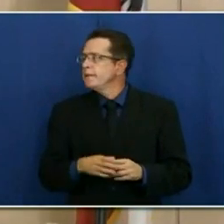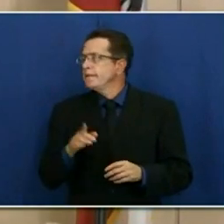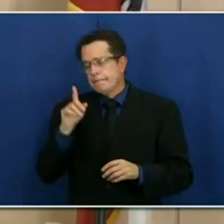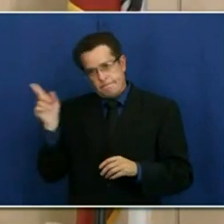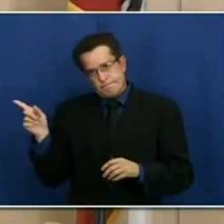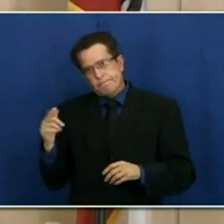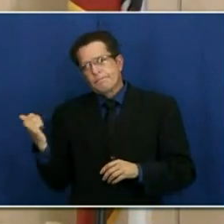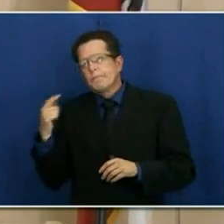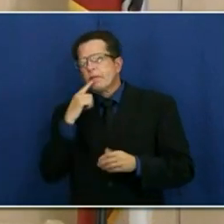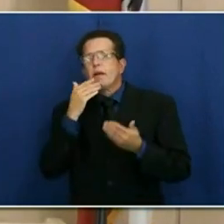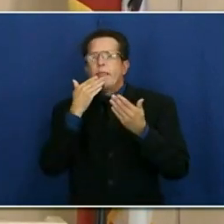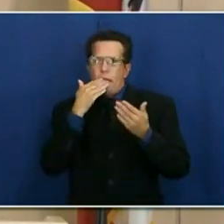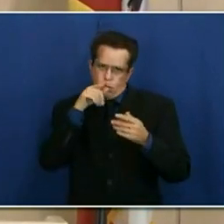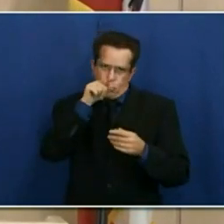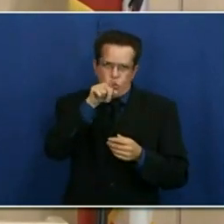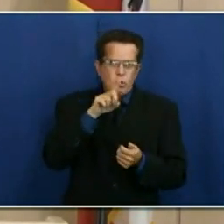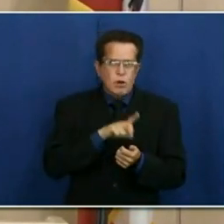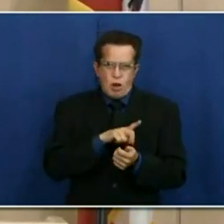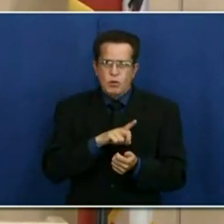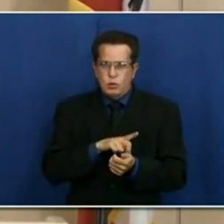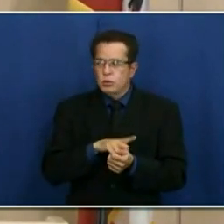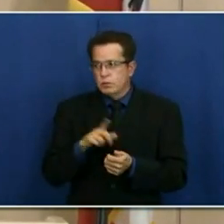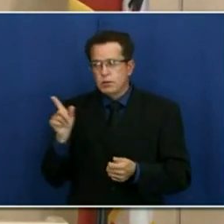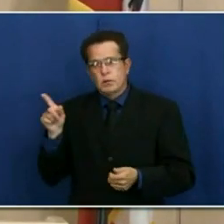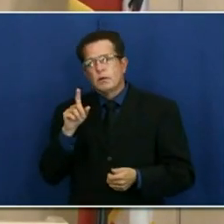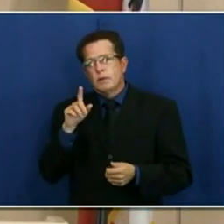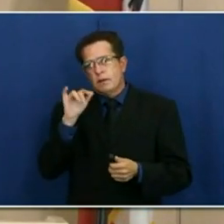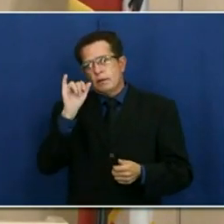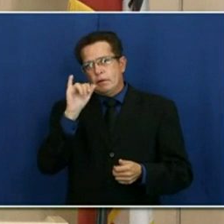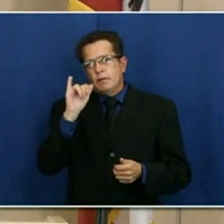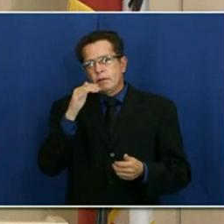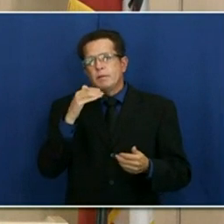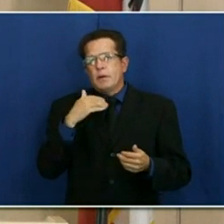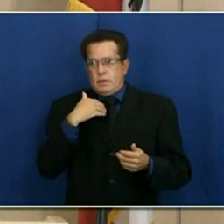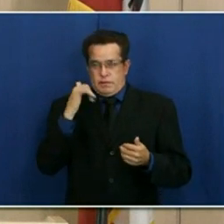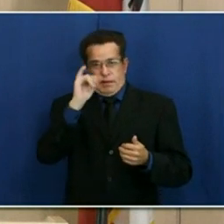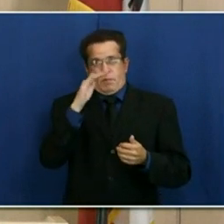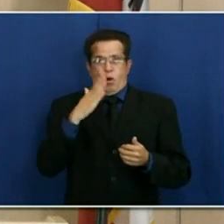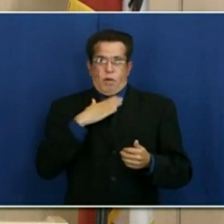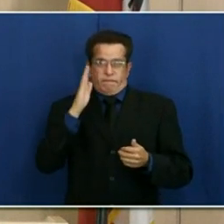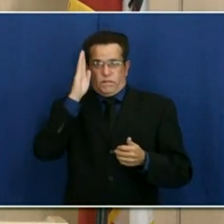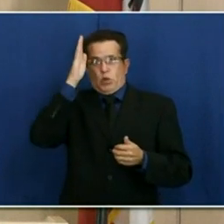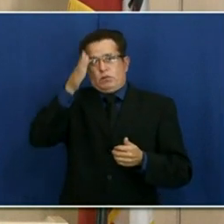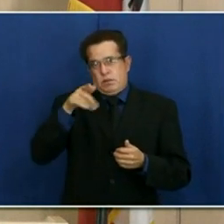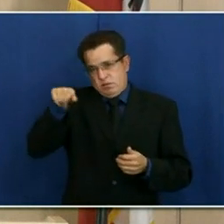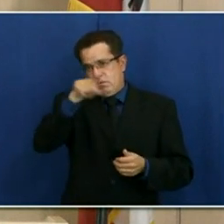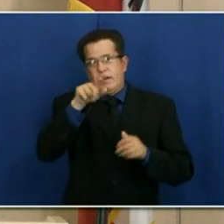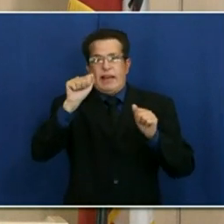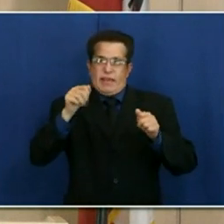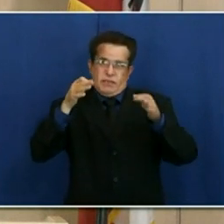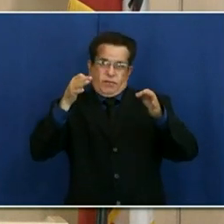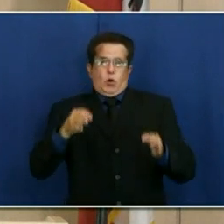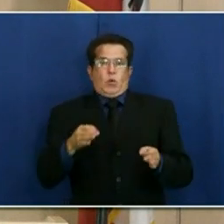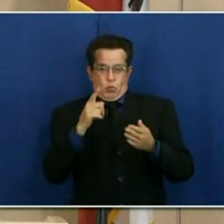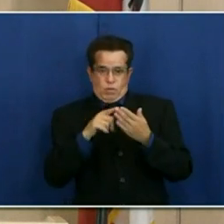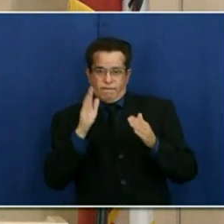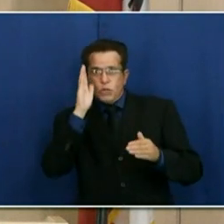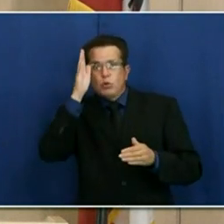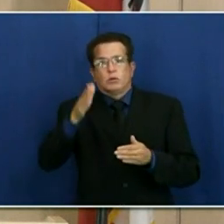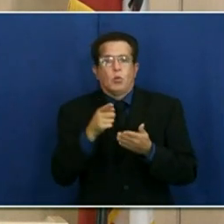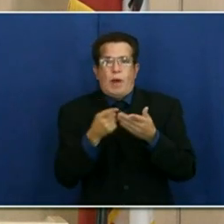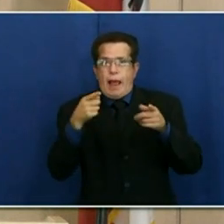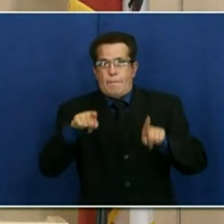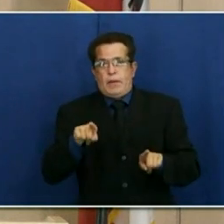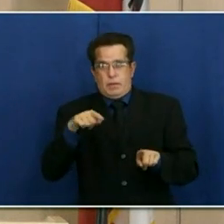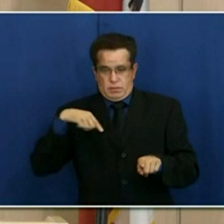Thank you. Thank you, Dr. Wooten. And just to reiterate, we do control our own fate moving forward as a region. Our ability to slow the spread